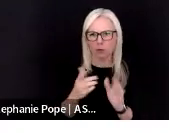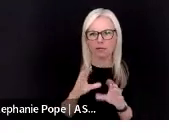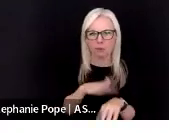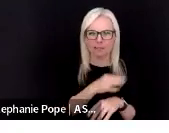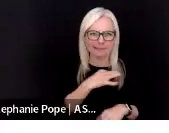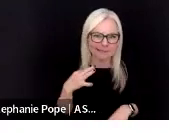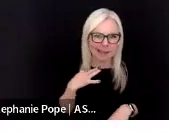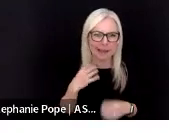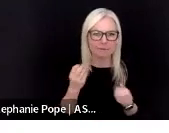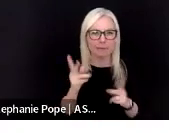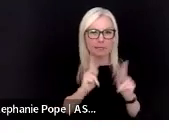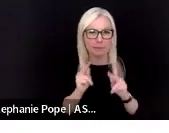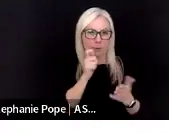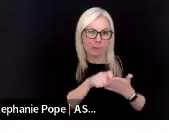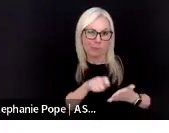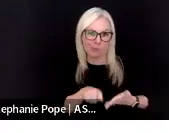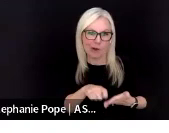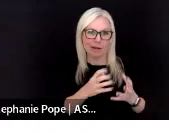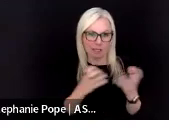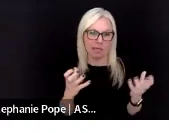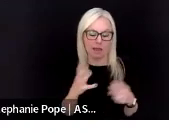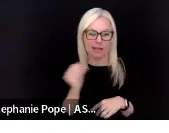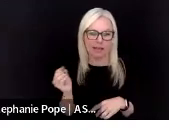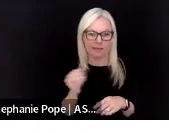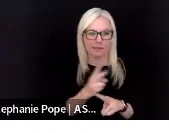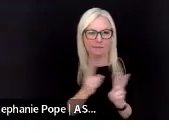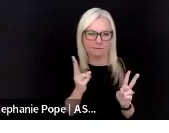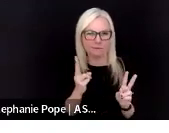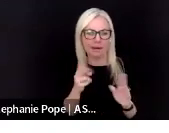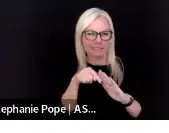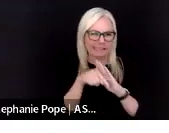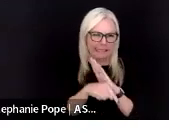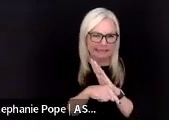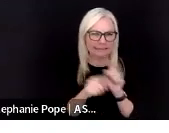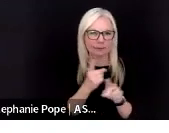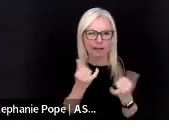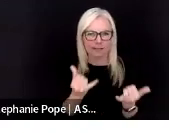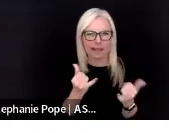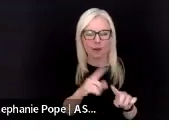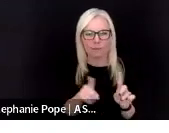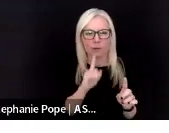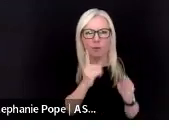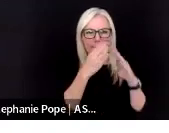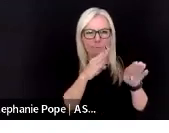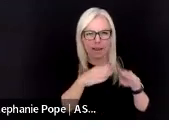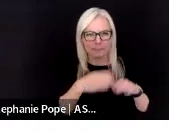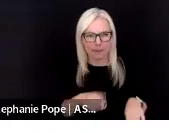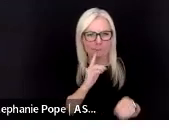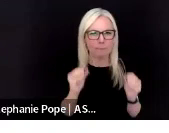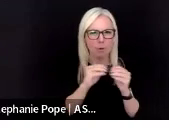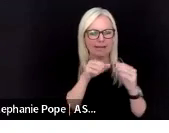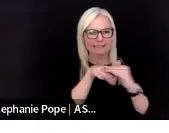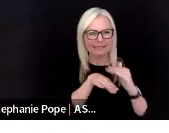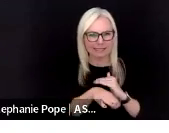folks who write a lot, and they're very dense at the moment. And so we're looking to break them apart and really make them more accessible for everyone. They